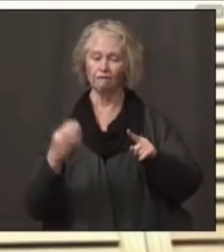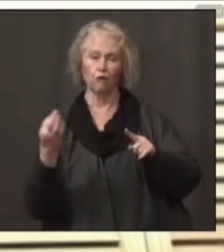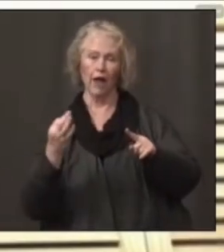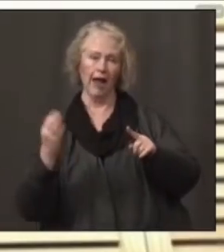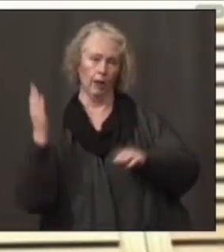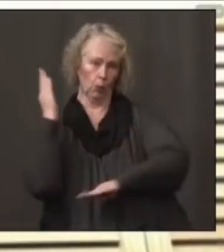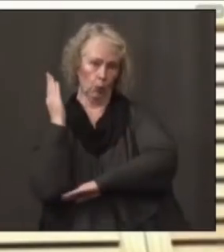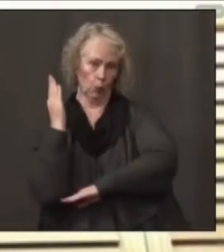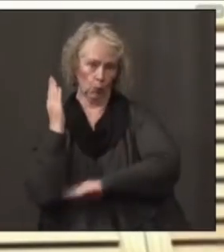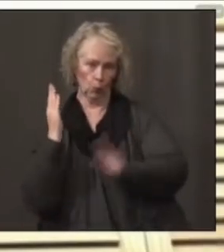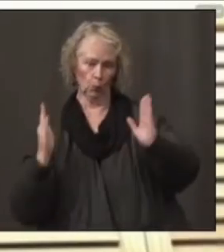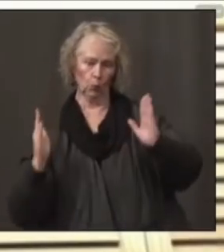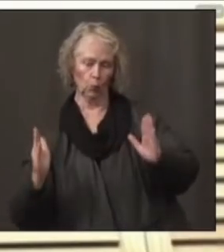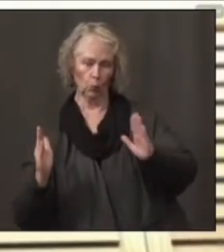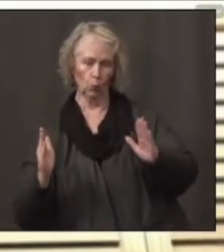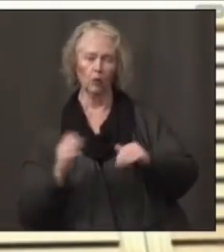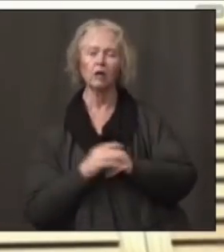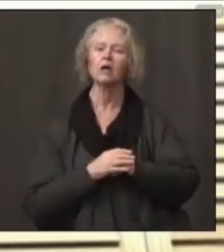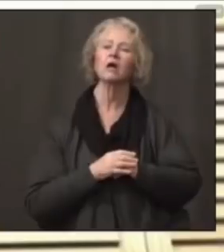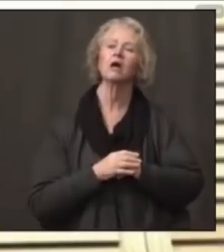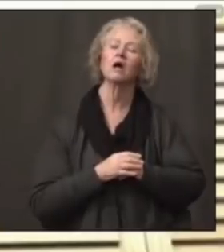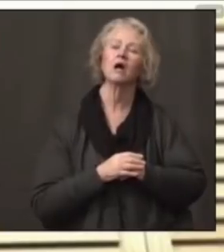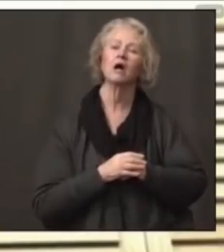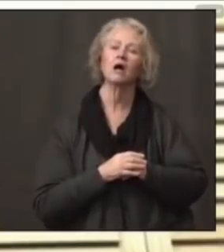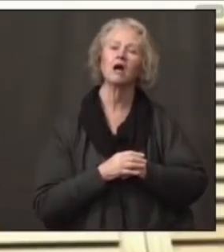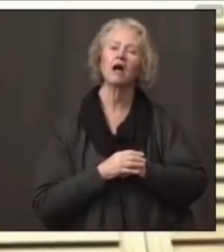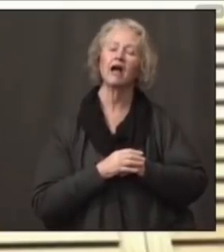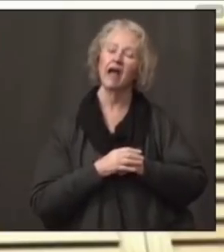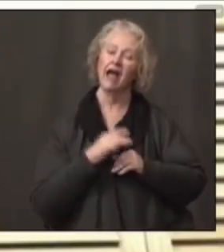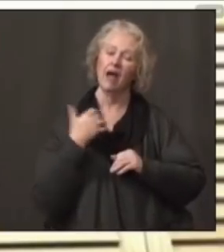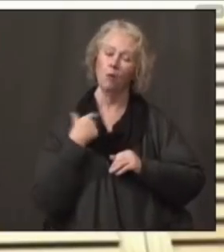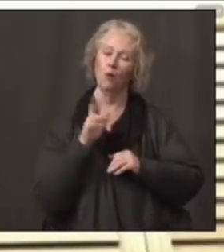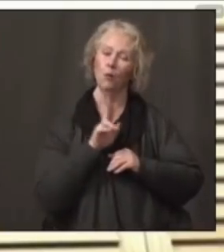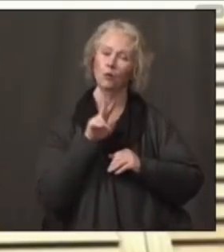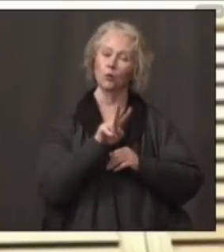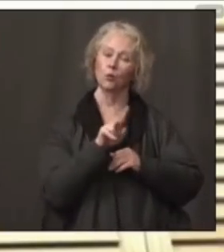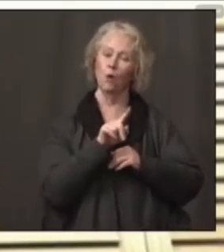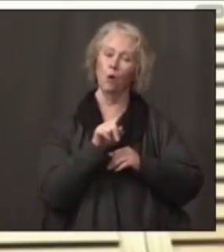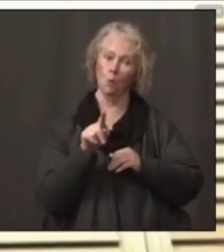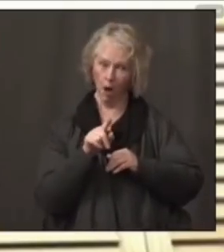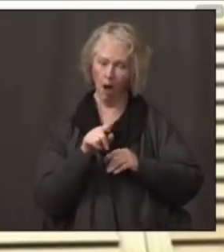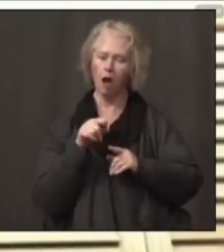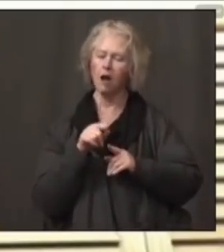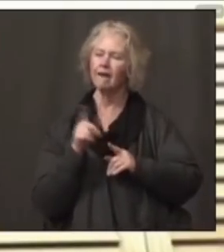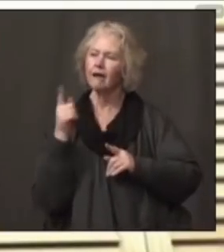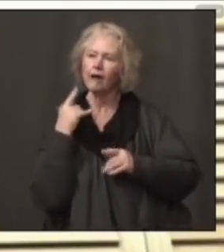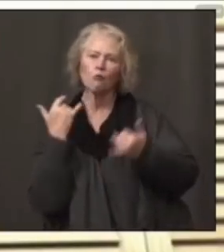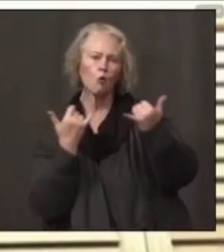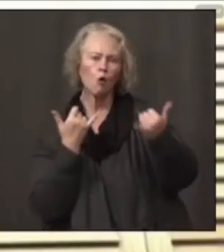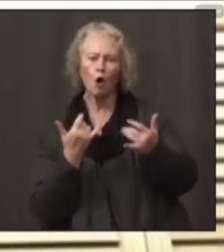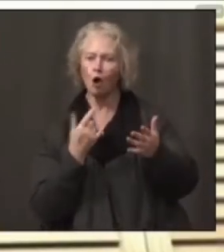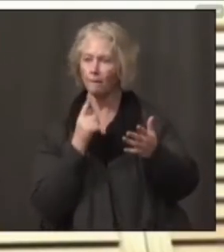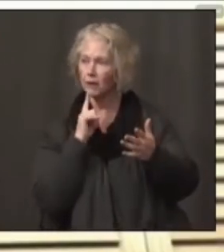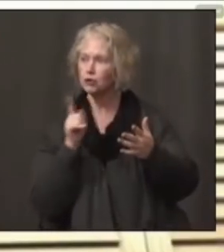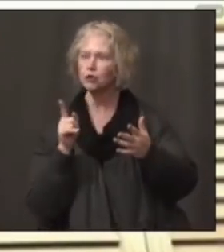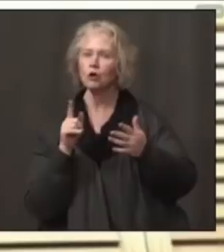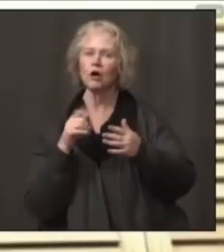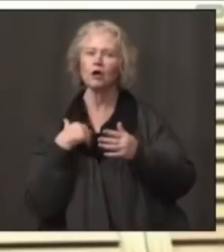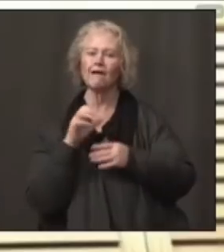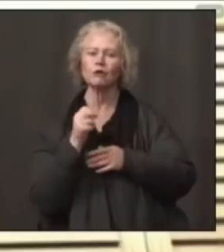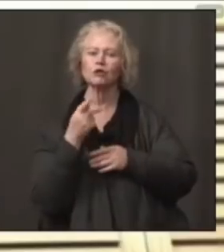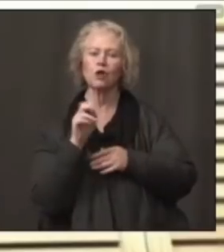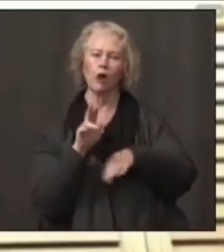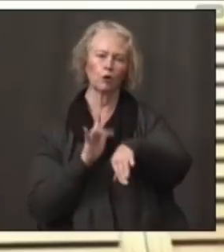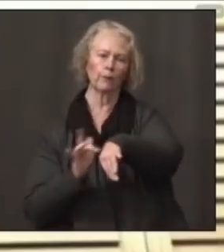Friday. 211 is going to act as a clearinghouse to ensure that shelter space is available, and all of the shelters and all